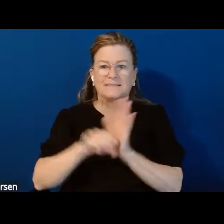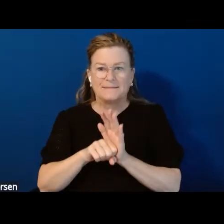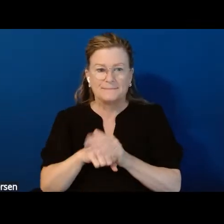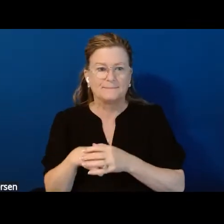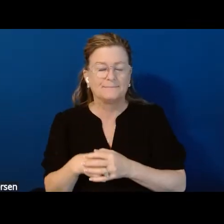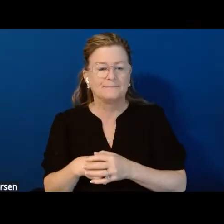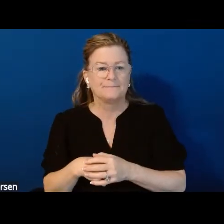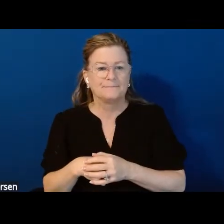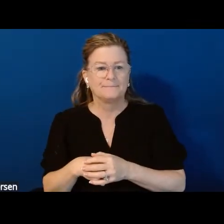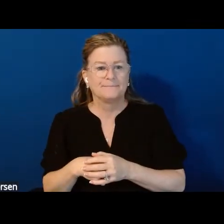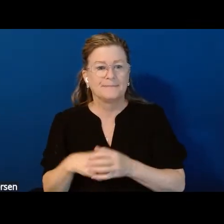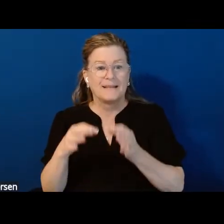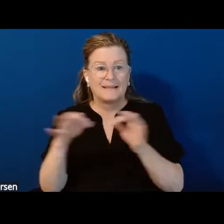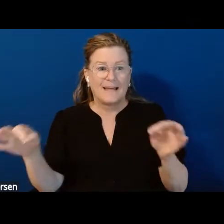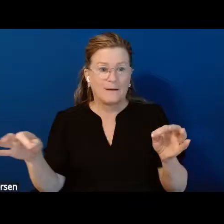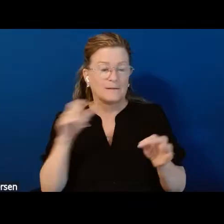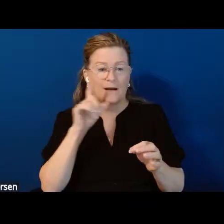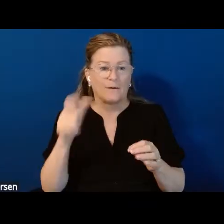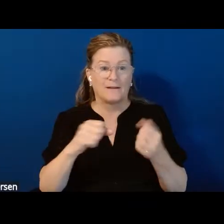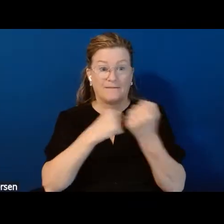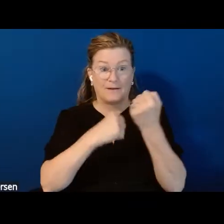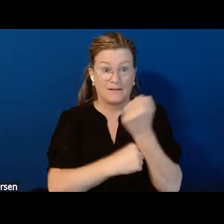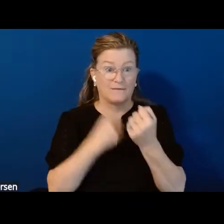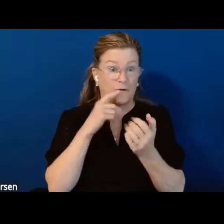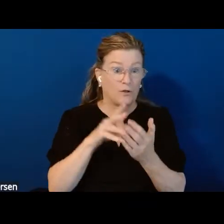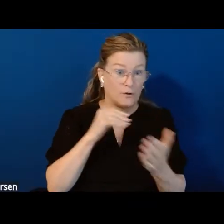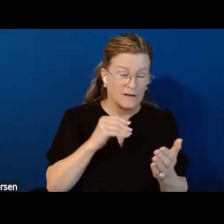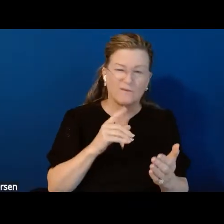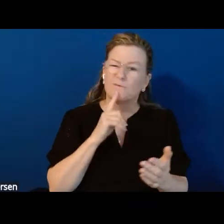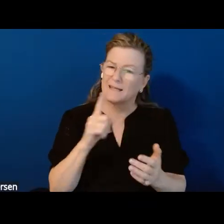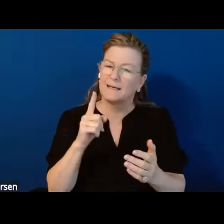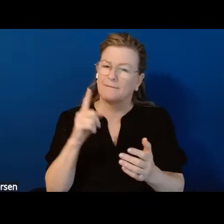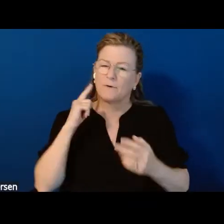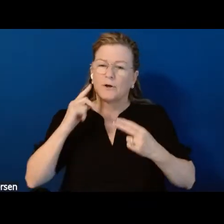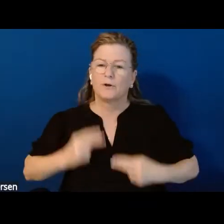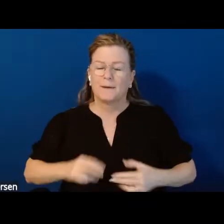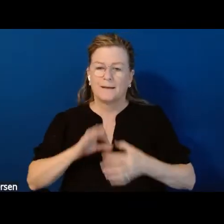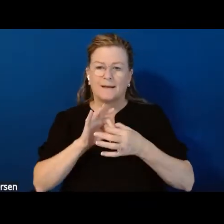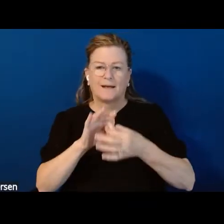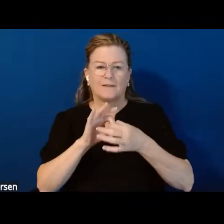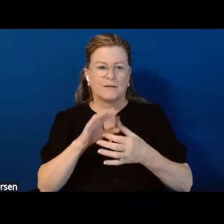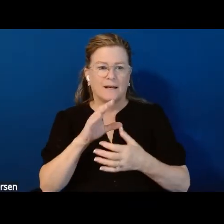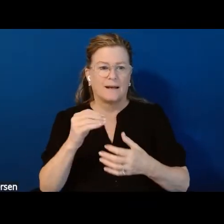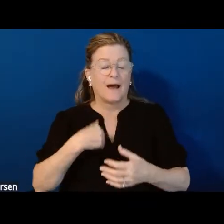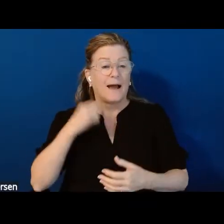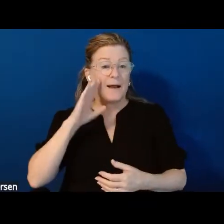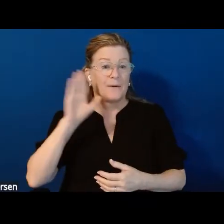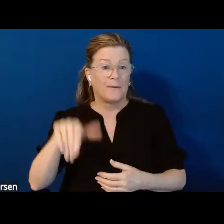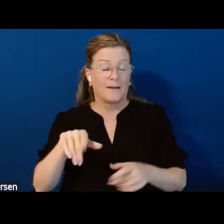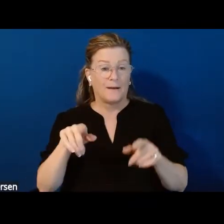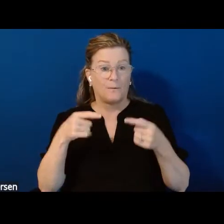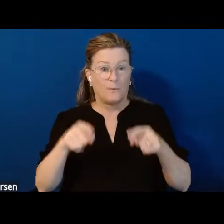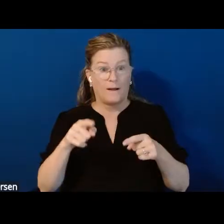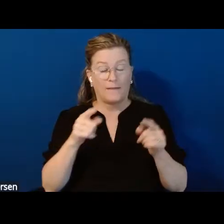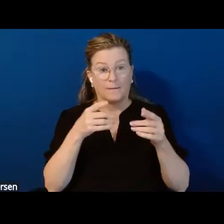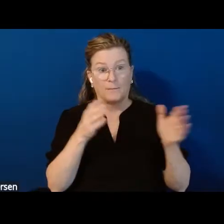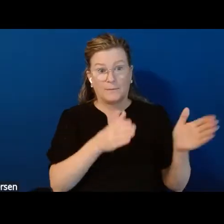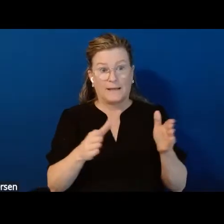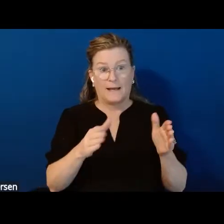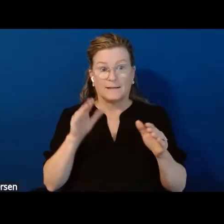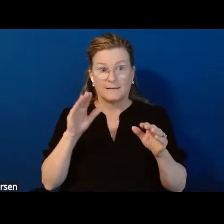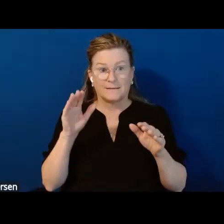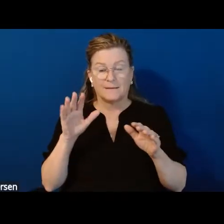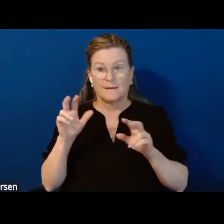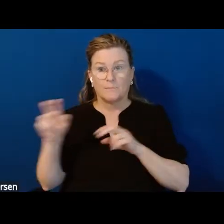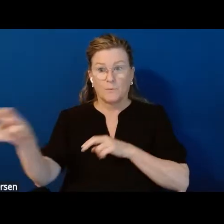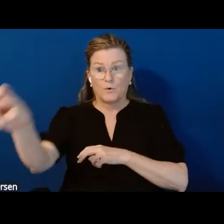state. Language is not just the foundation of learning, but really of human connection. And I know that as these plans move across the state, even to